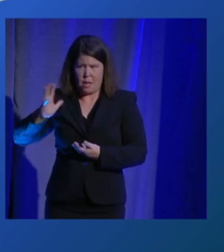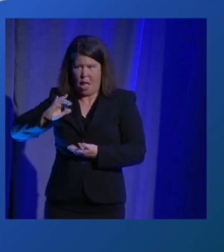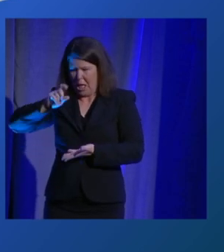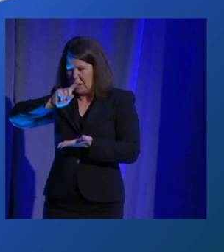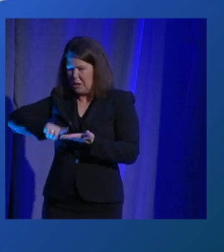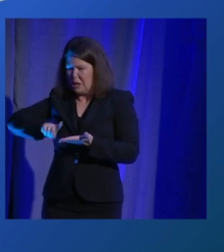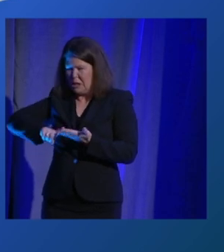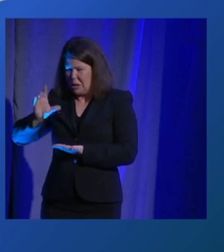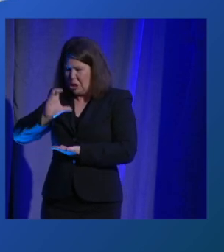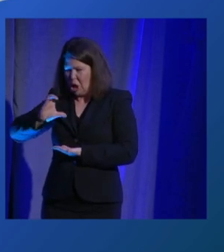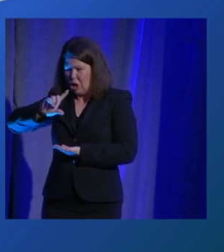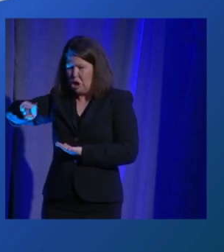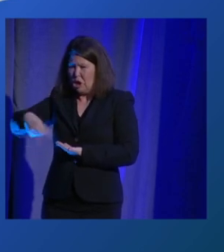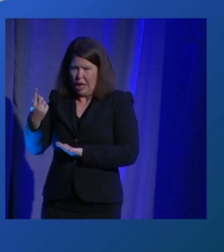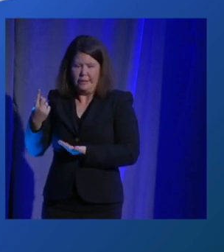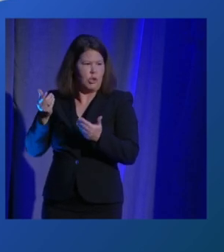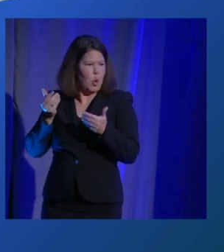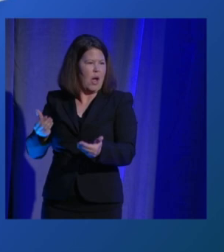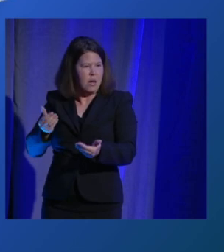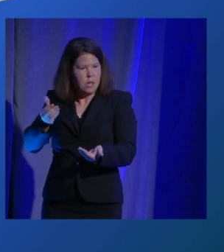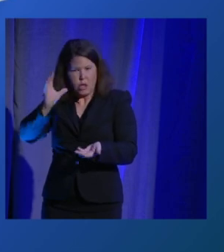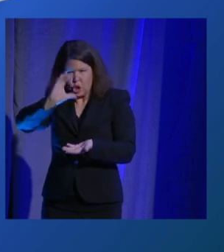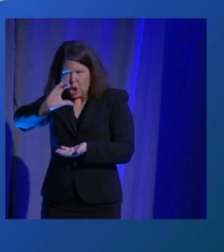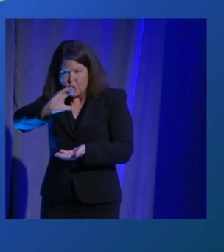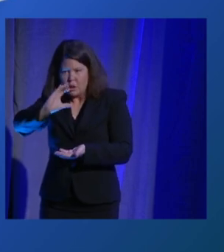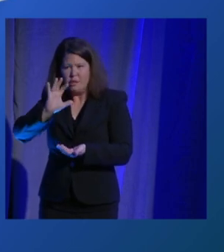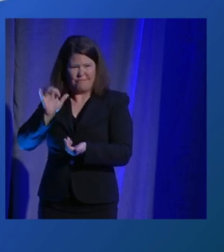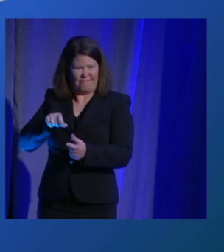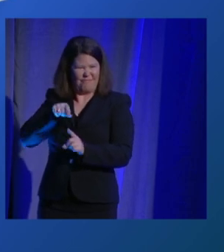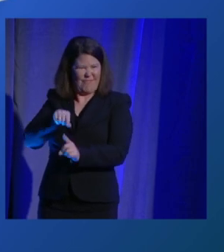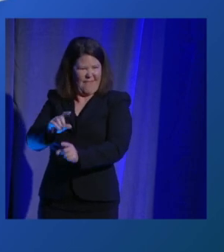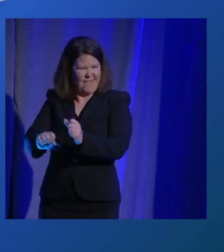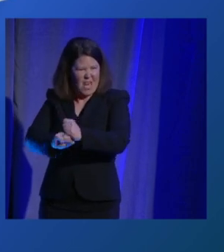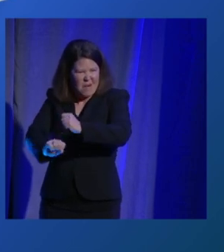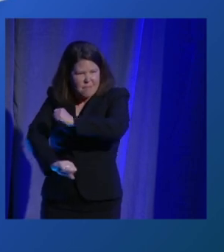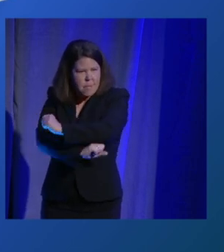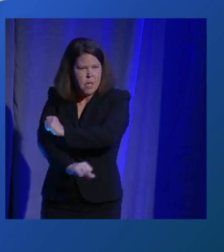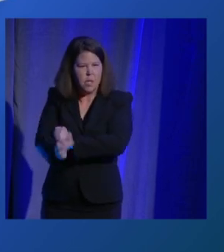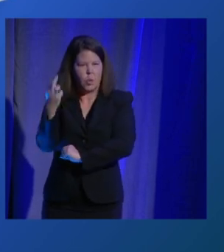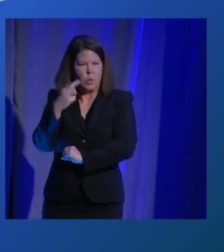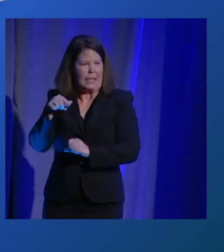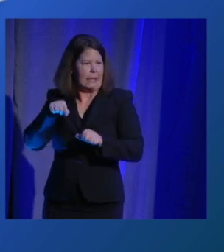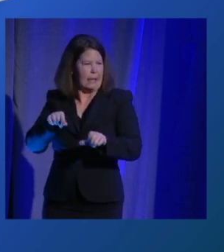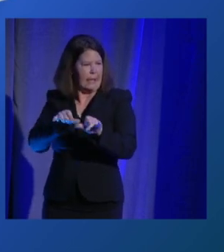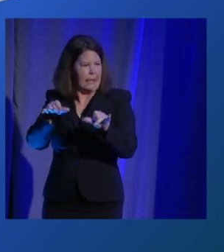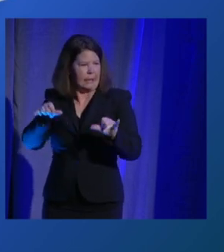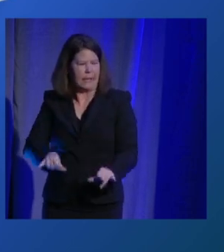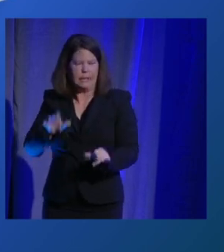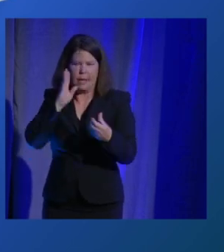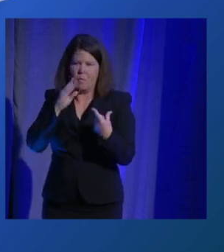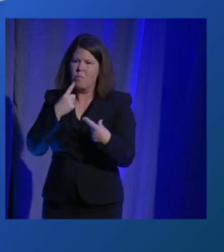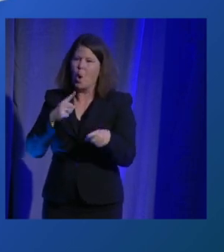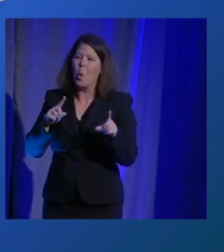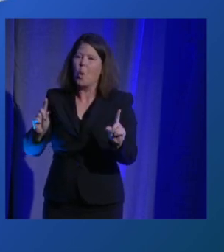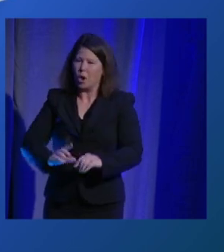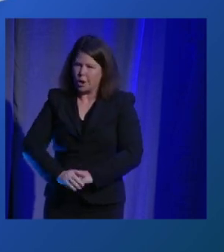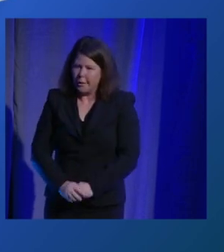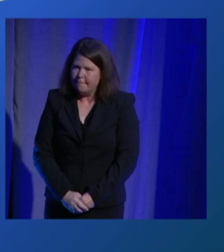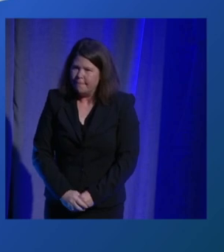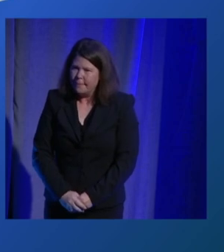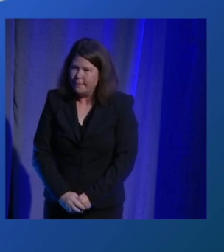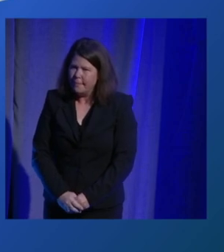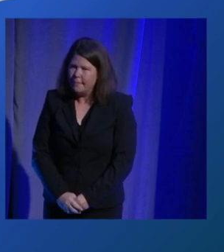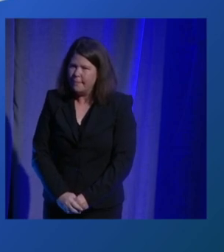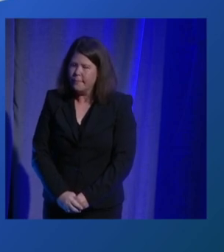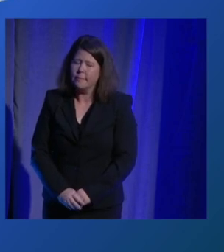fundamental to why these systems work now we've grown up on the